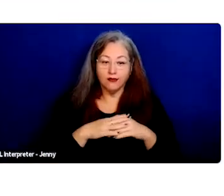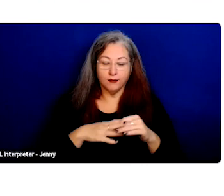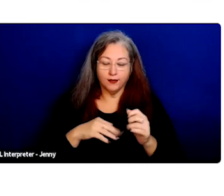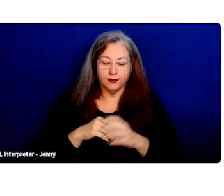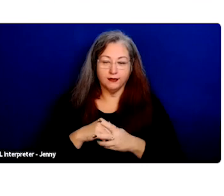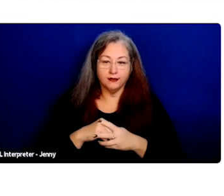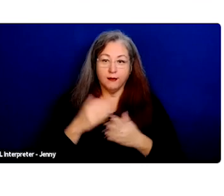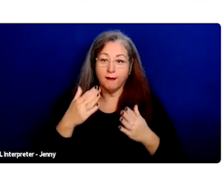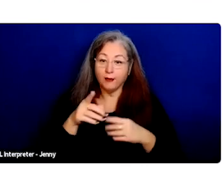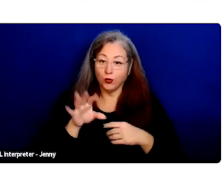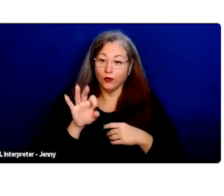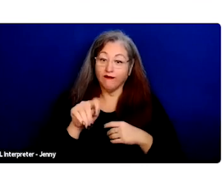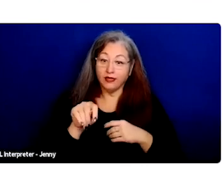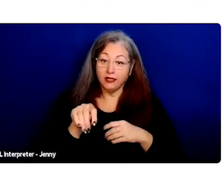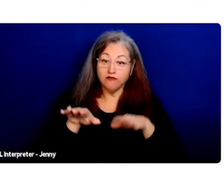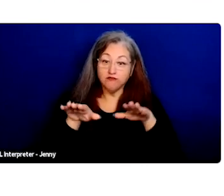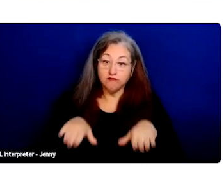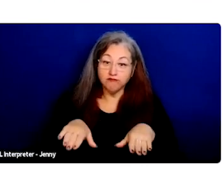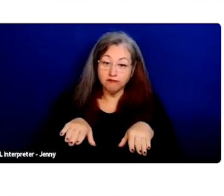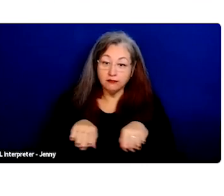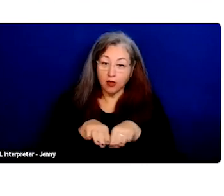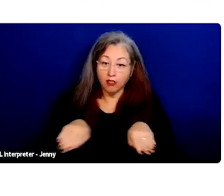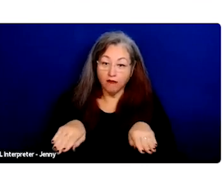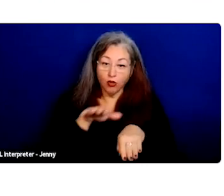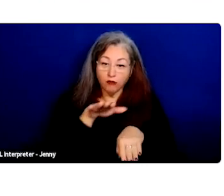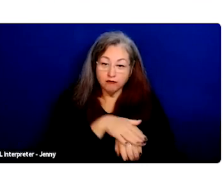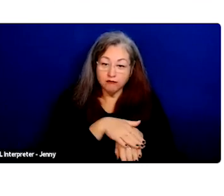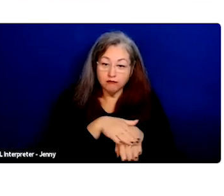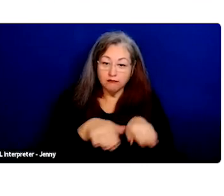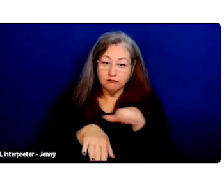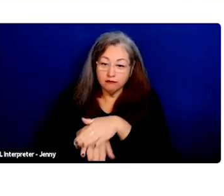Maybe your feet are on the floor.